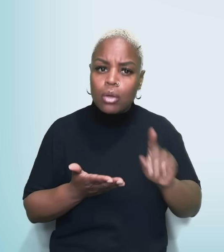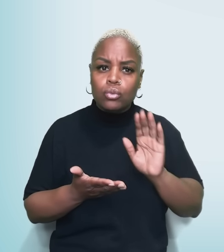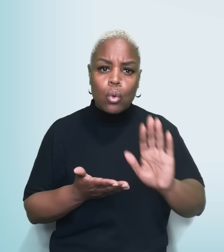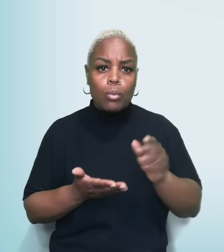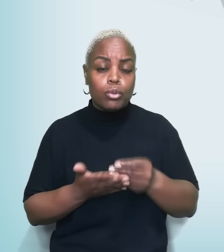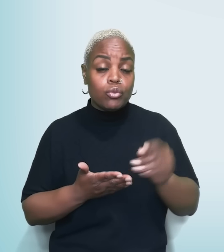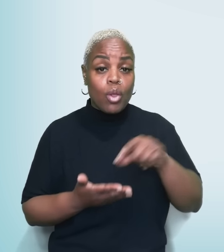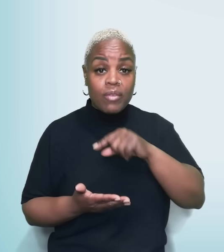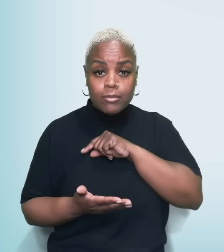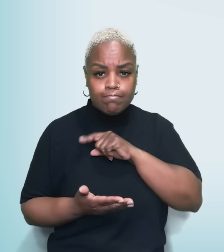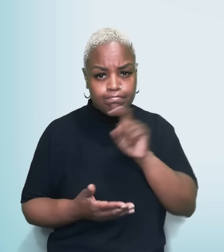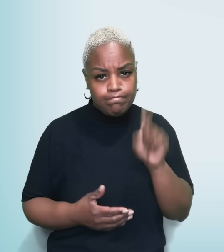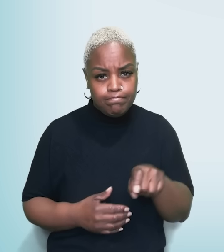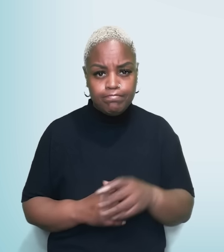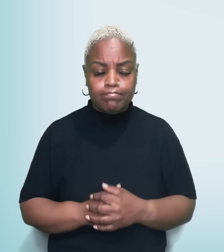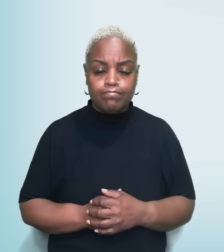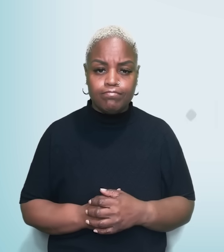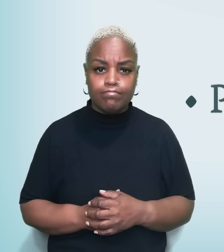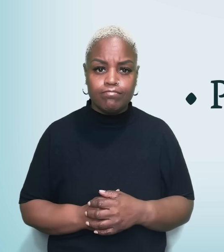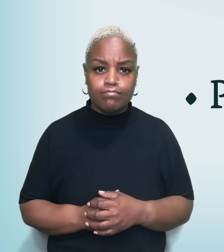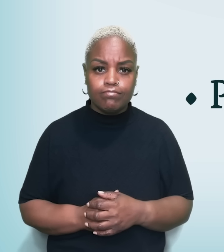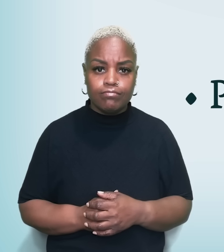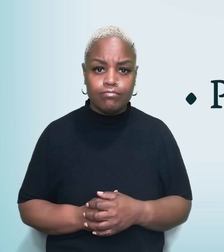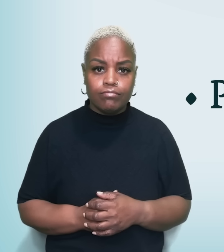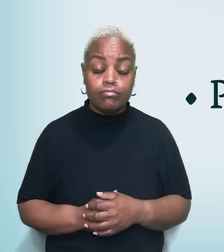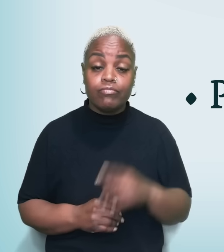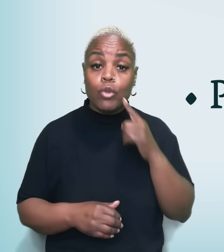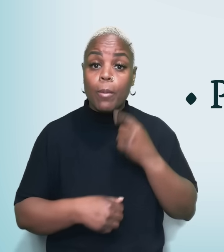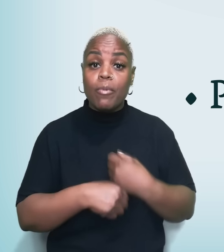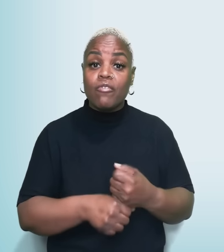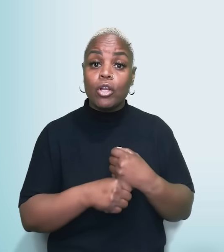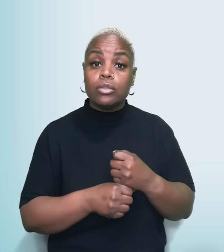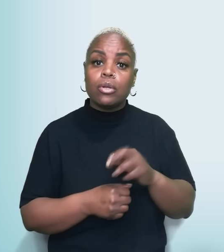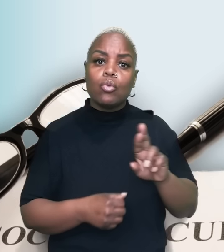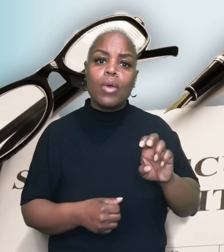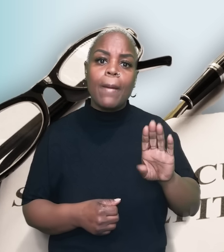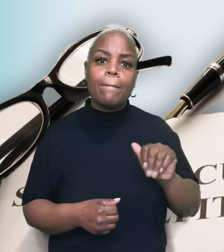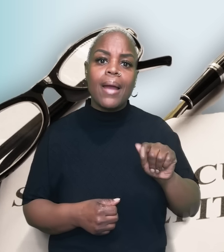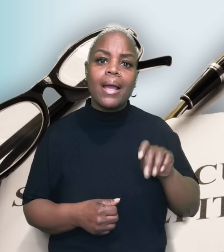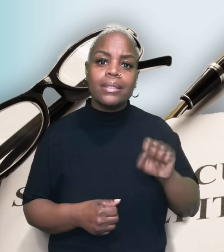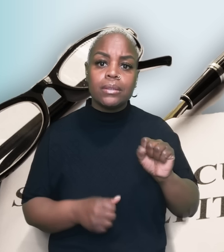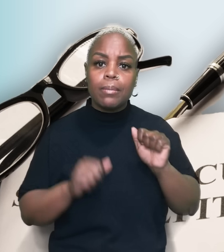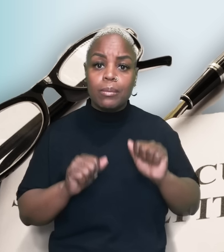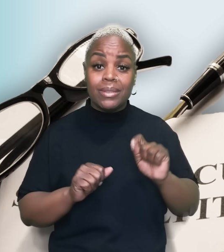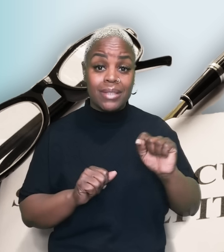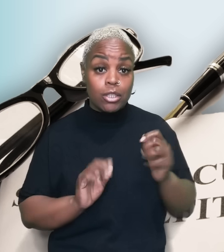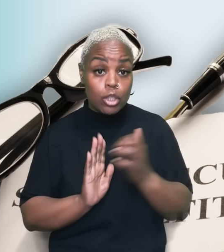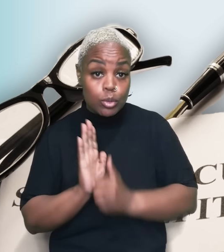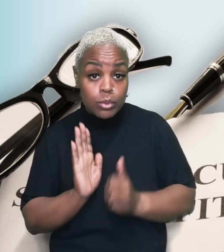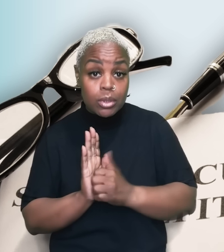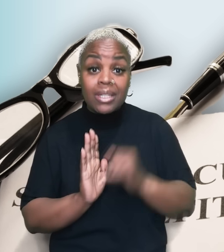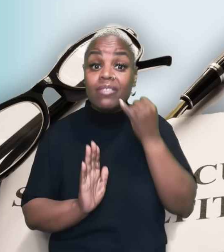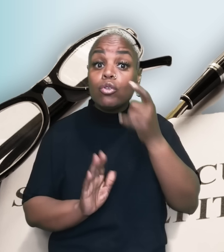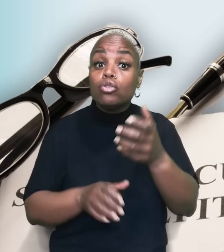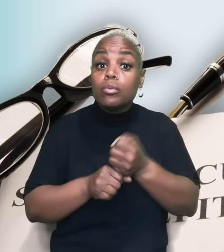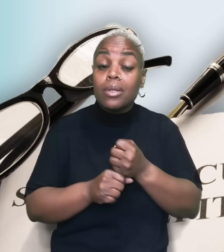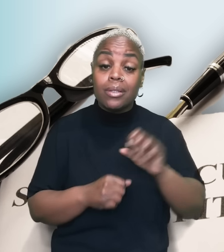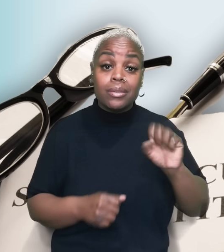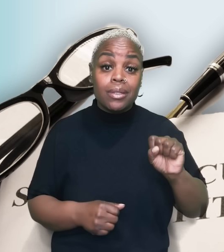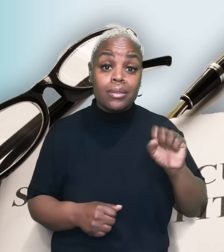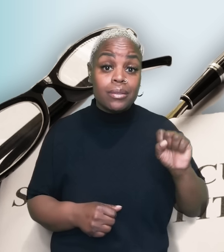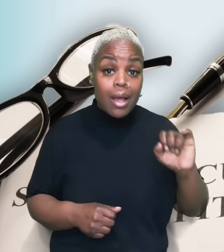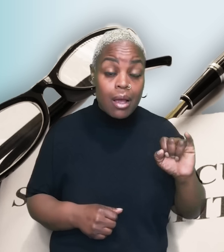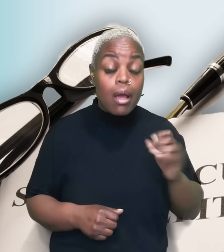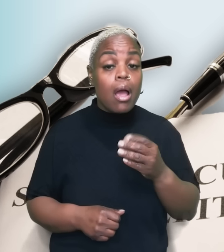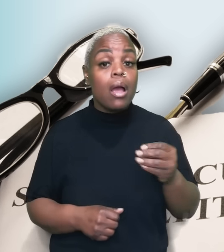purchase qualifies for a manufacturer's rebate or a possible tax deduction. If you receive supplemental security